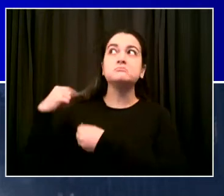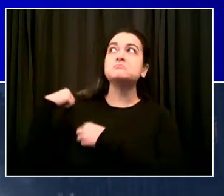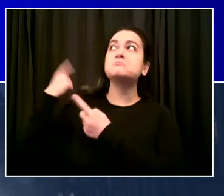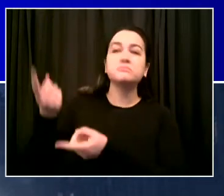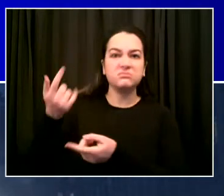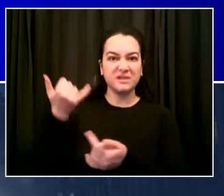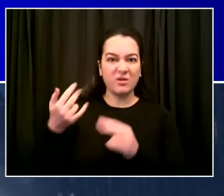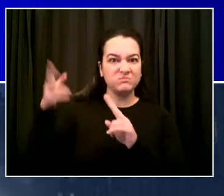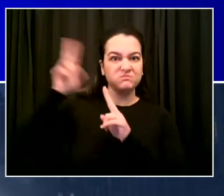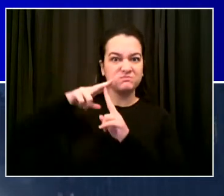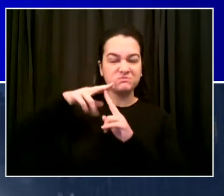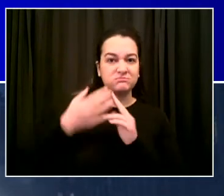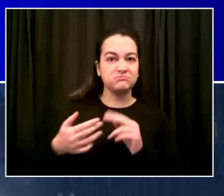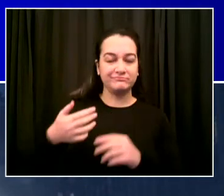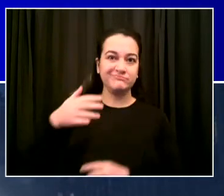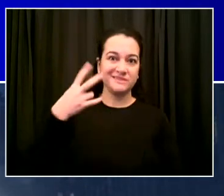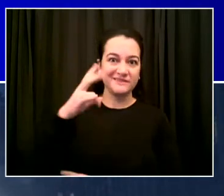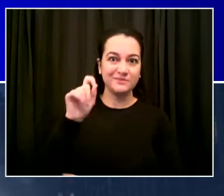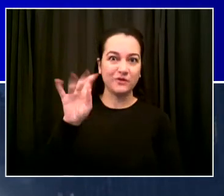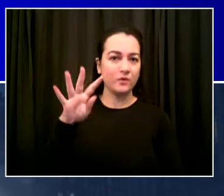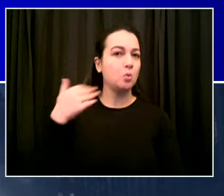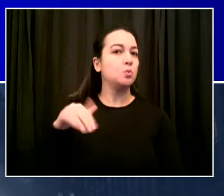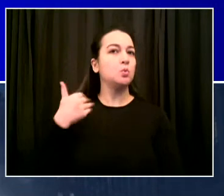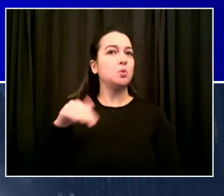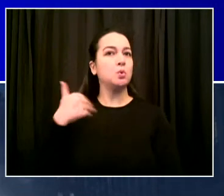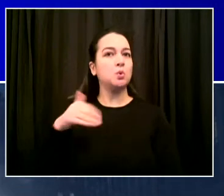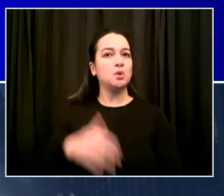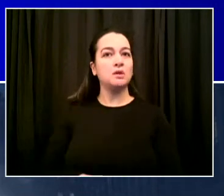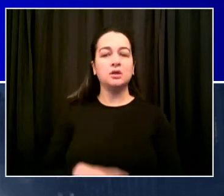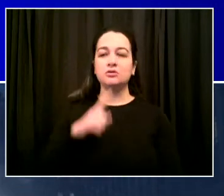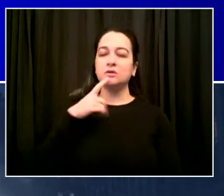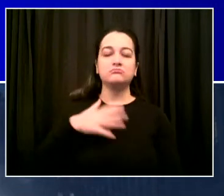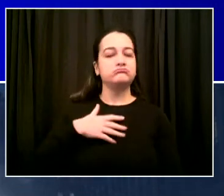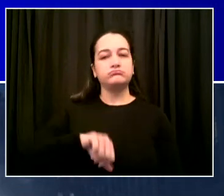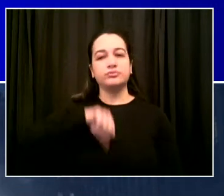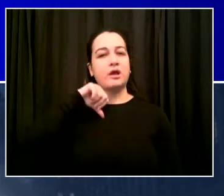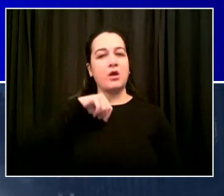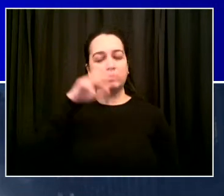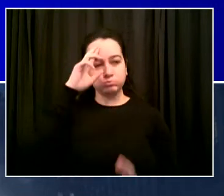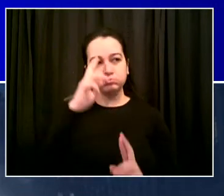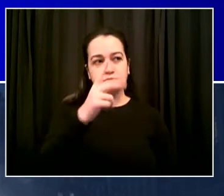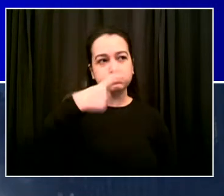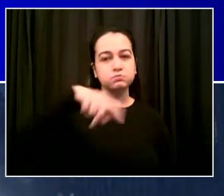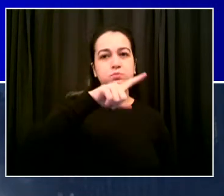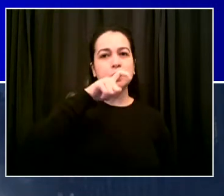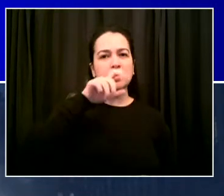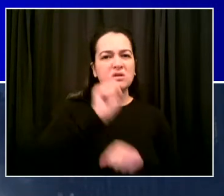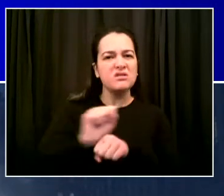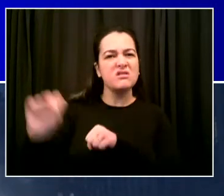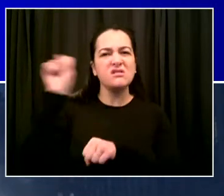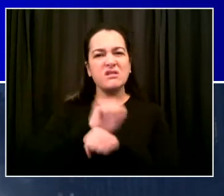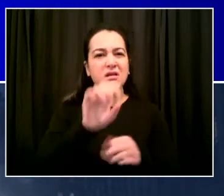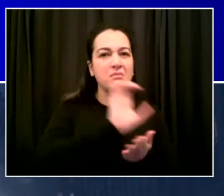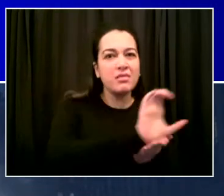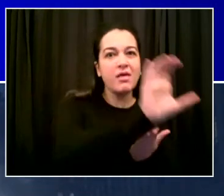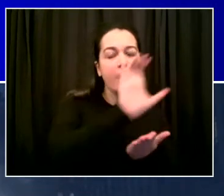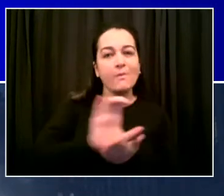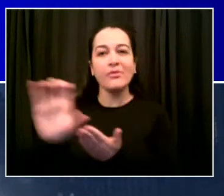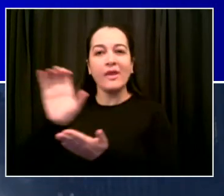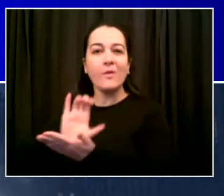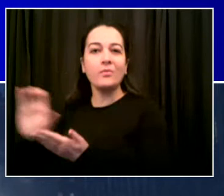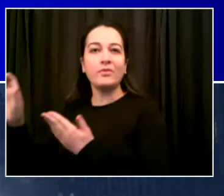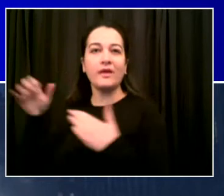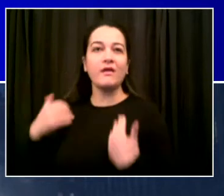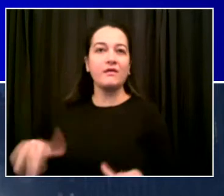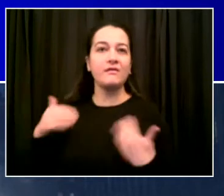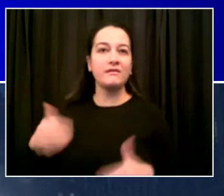of the sanitation department. The men and women of sanitation did an absolutely outstanding job, and they were helped every step of the way by the people in